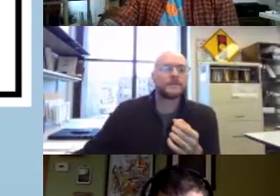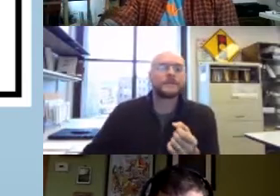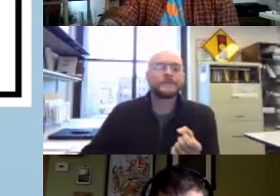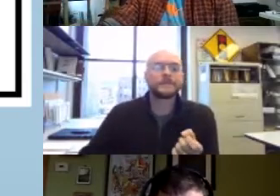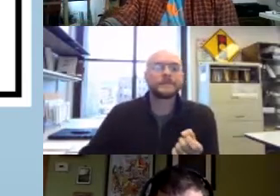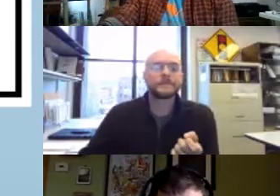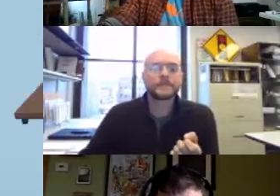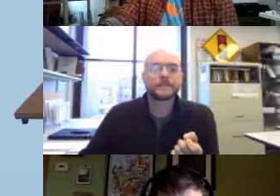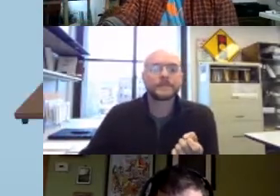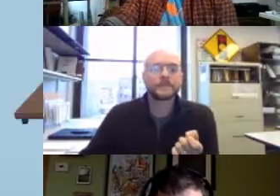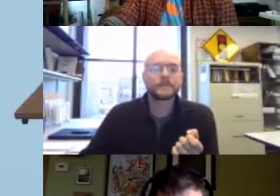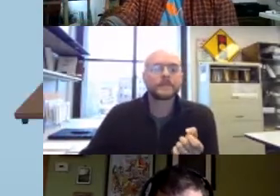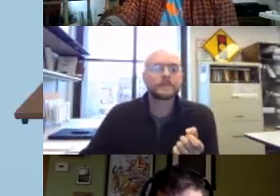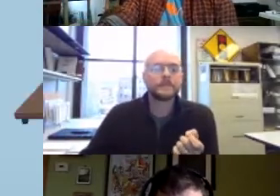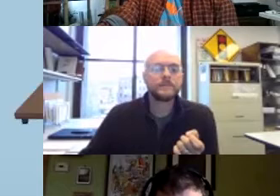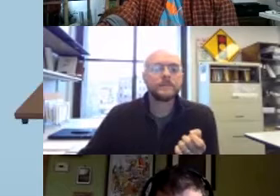Ricardo.